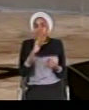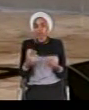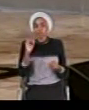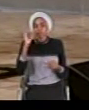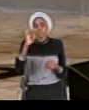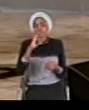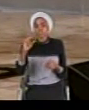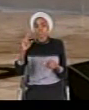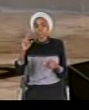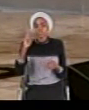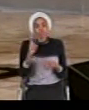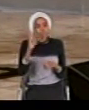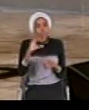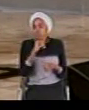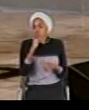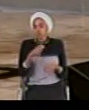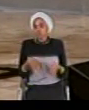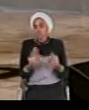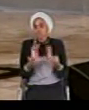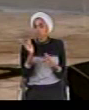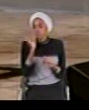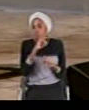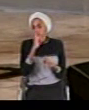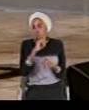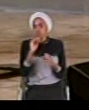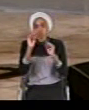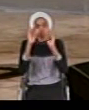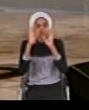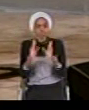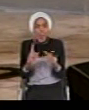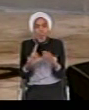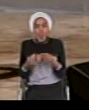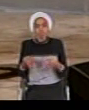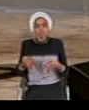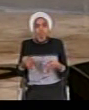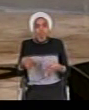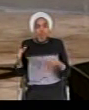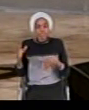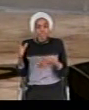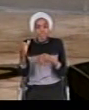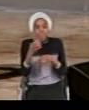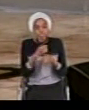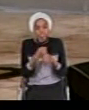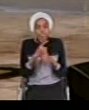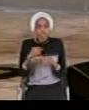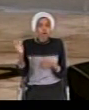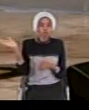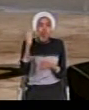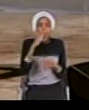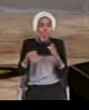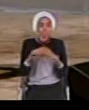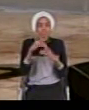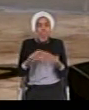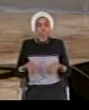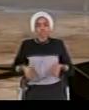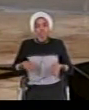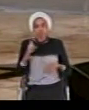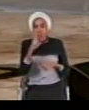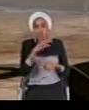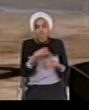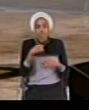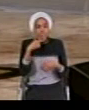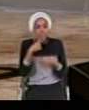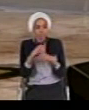not allow the gainsayers to take the wind out of you and to make you compromise